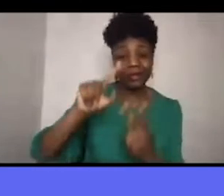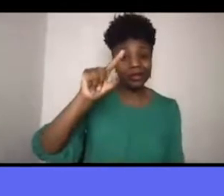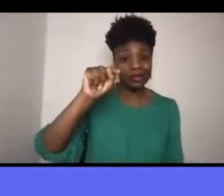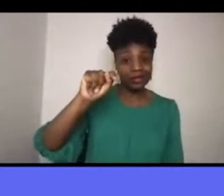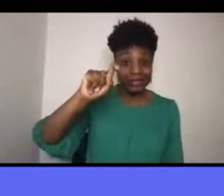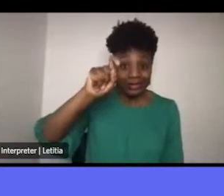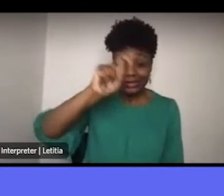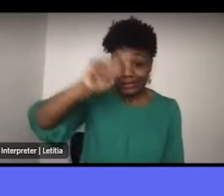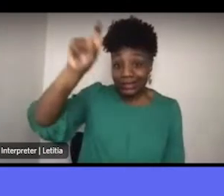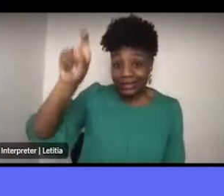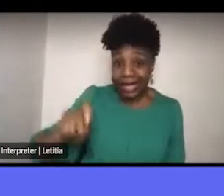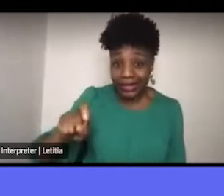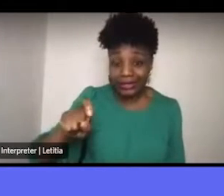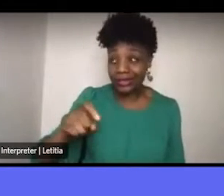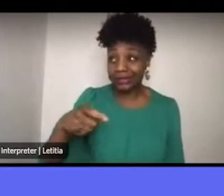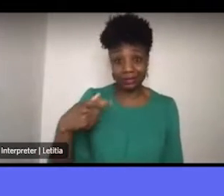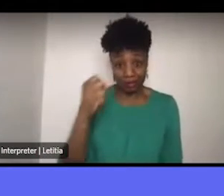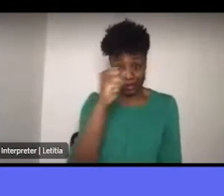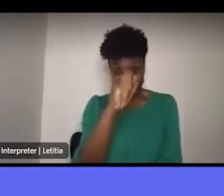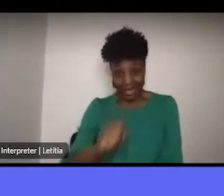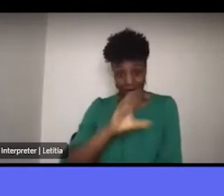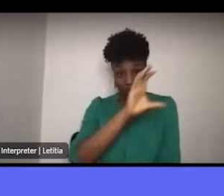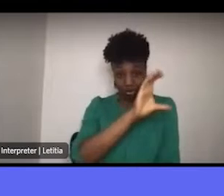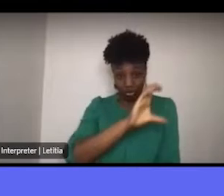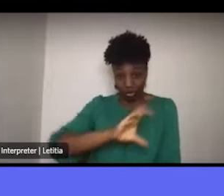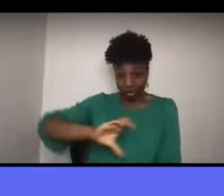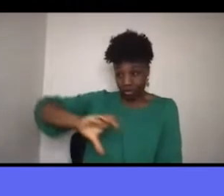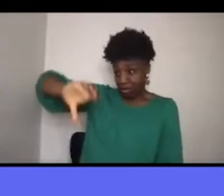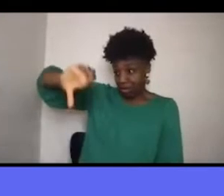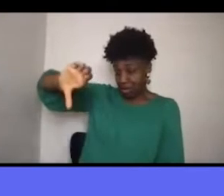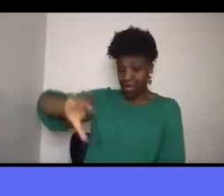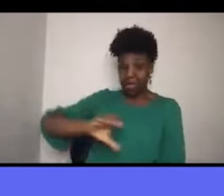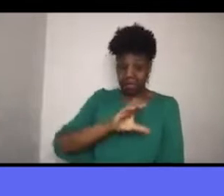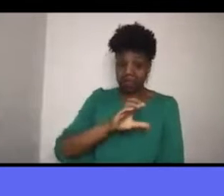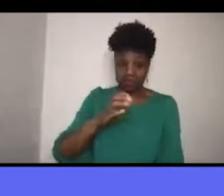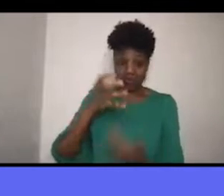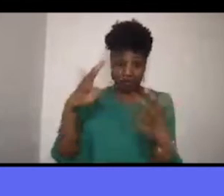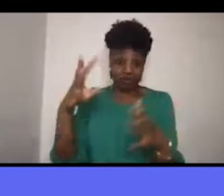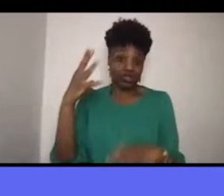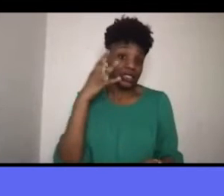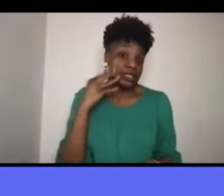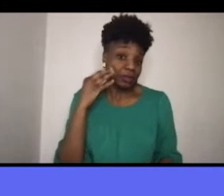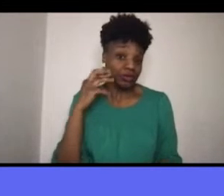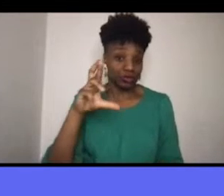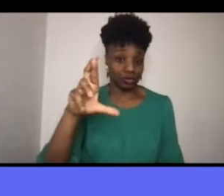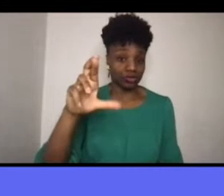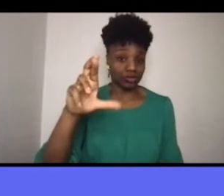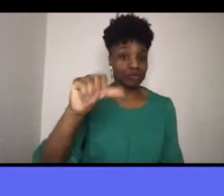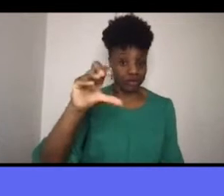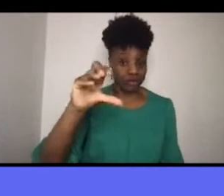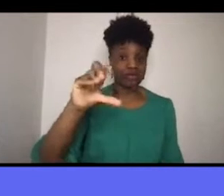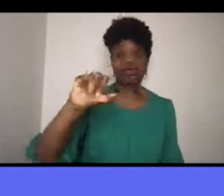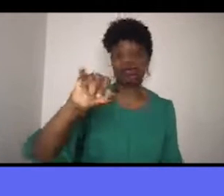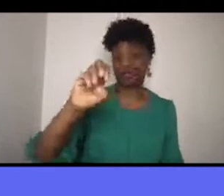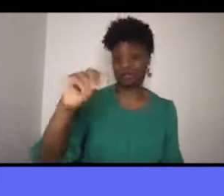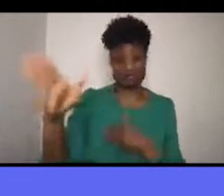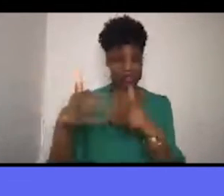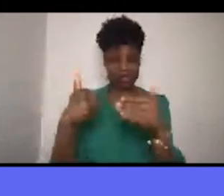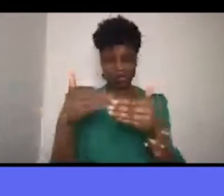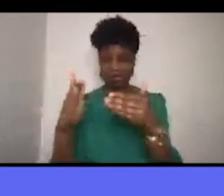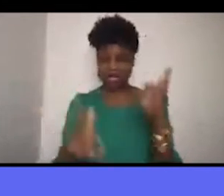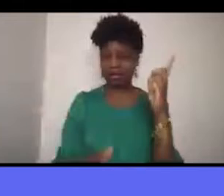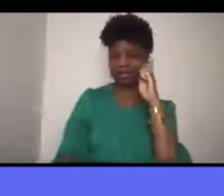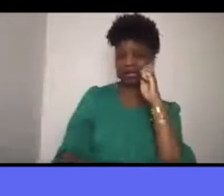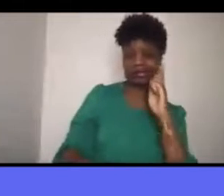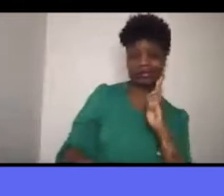South, that probably is something that you may have seen, learned, or experienced. And whether you're hearing or deaf,